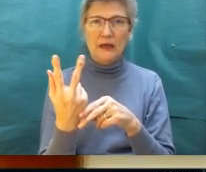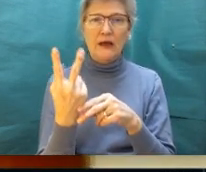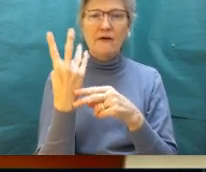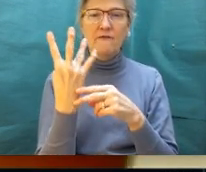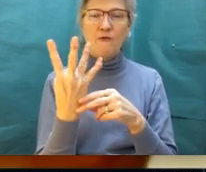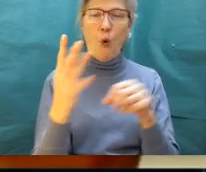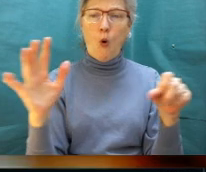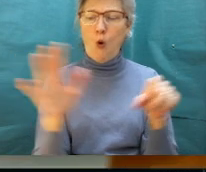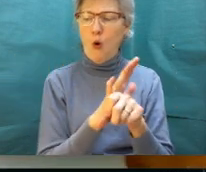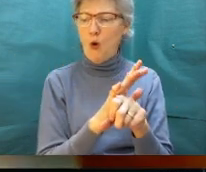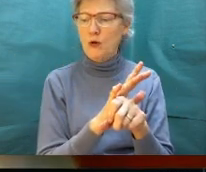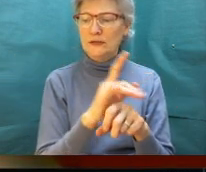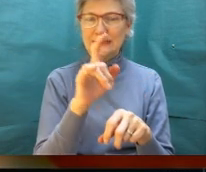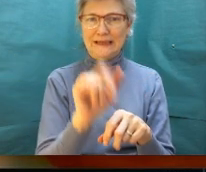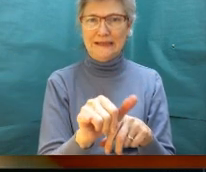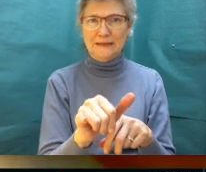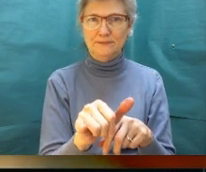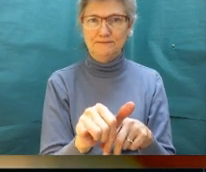3,